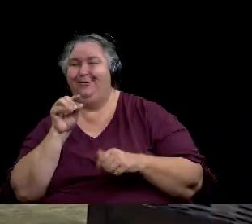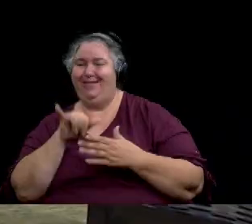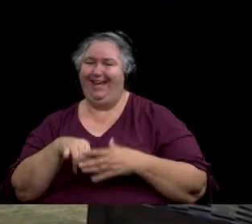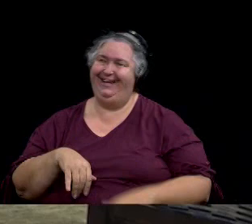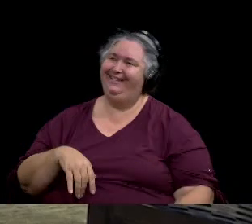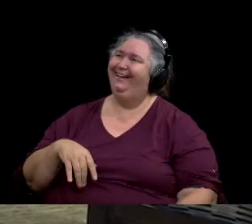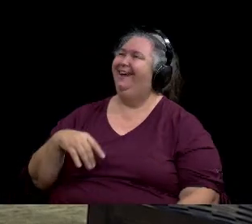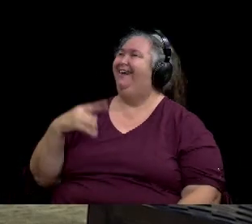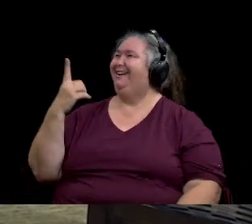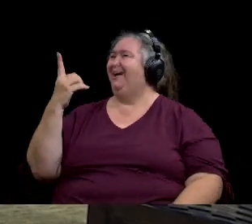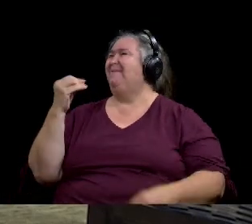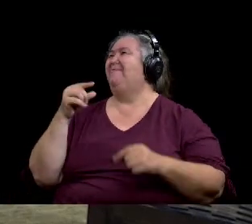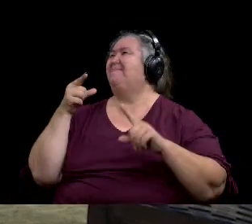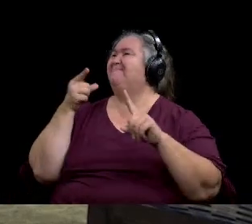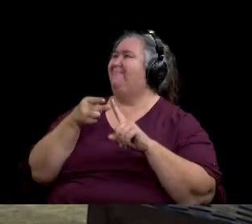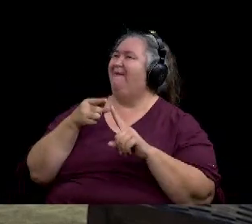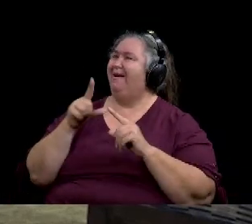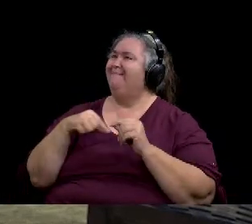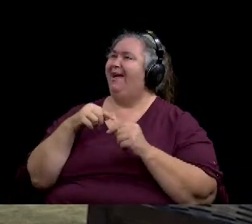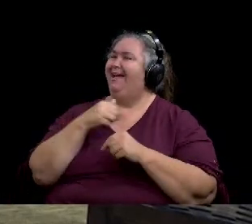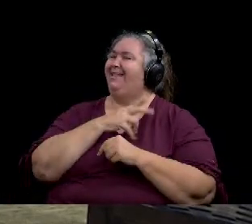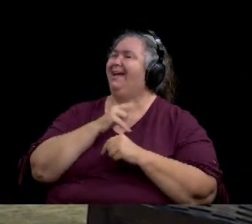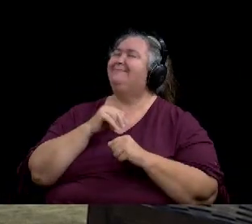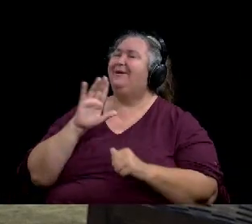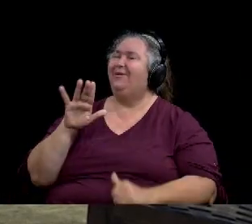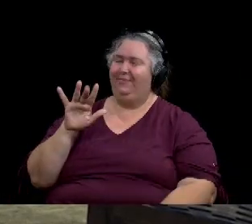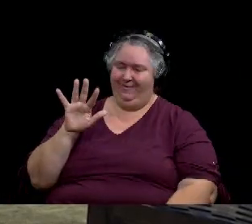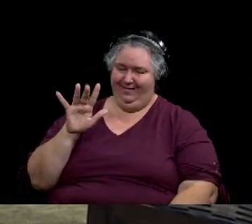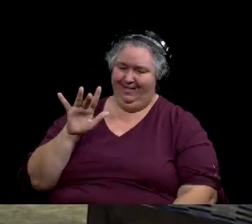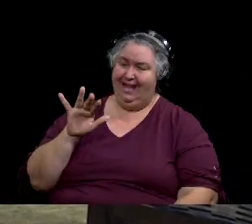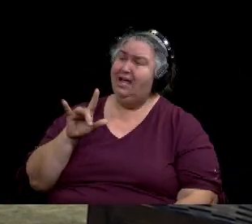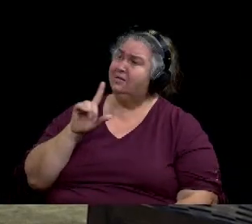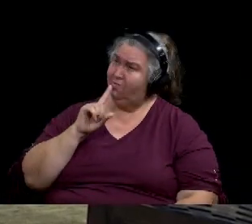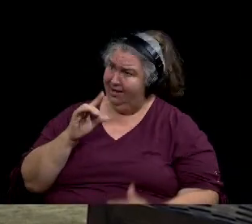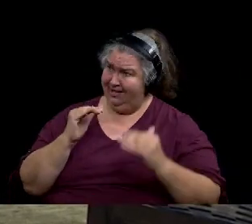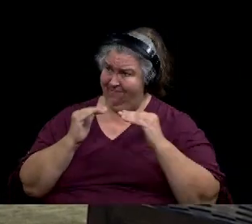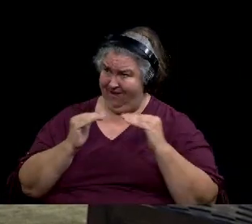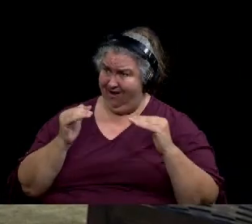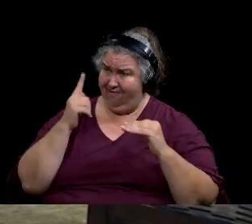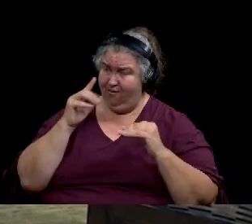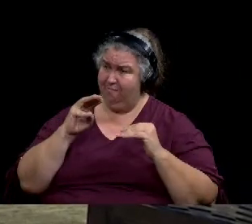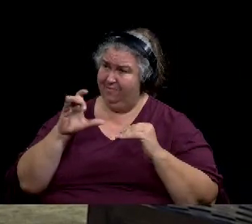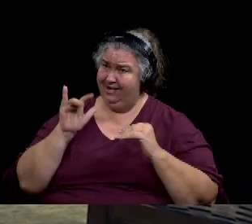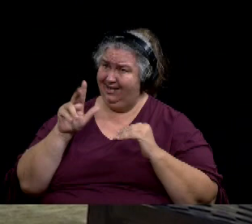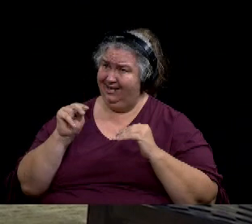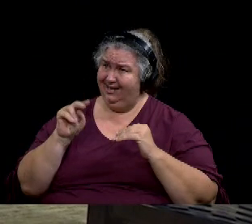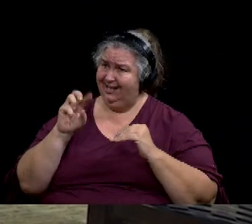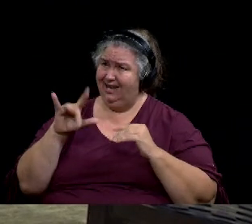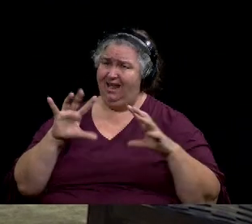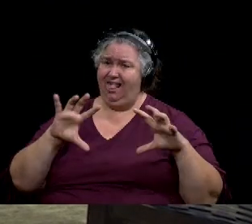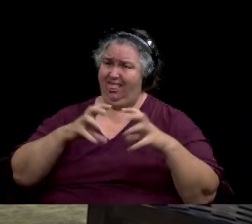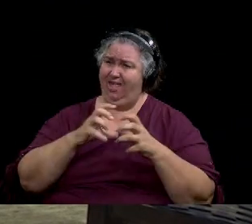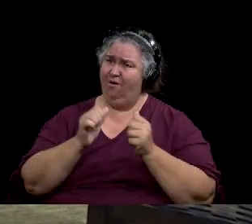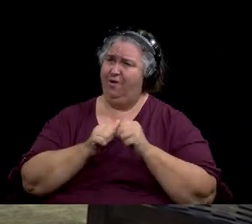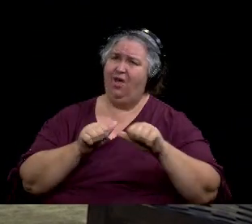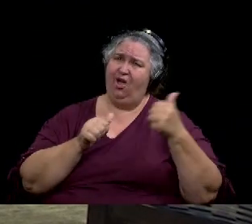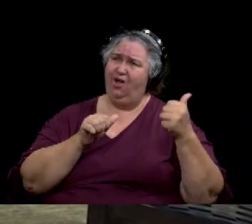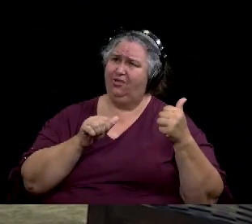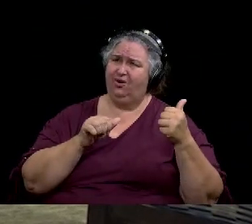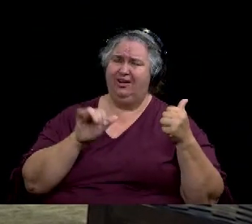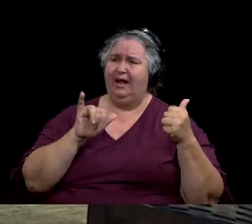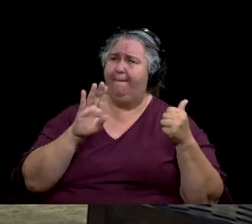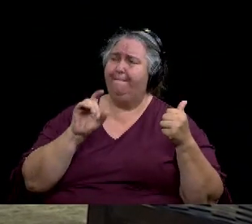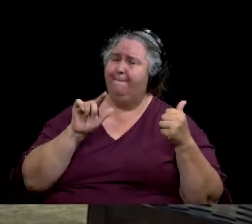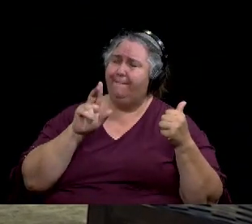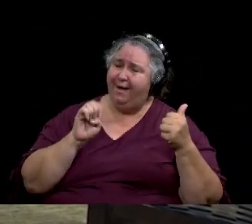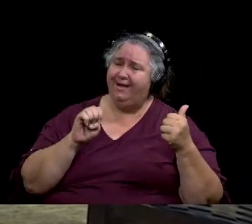more point I want to ask about regarding the hospital deal. Is it really fair for McLennan County to be lumped together with other counties like Bosque,